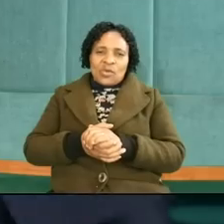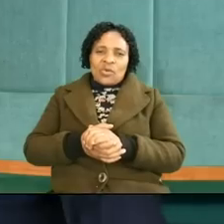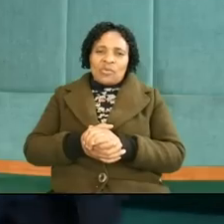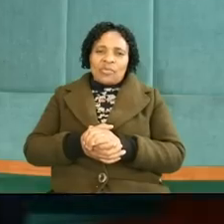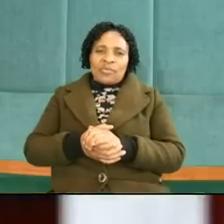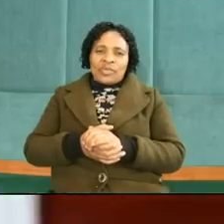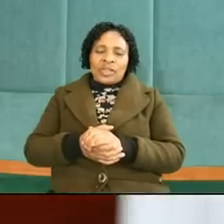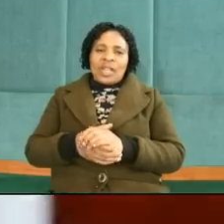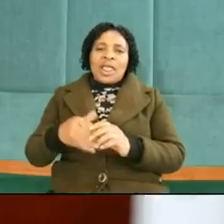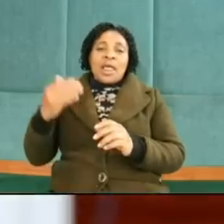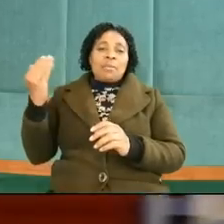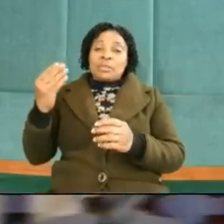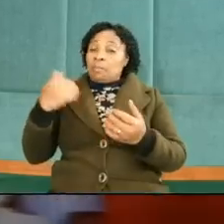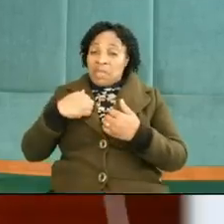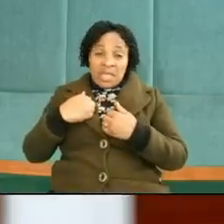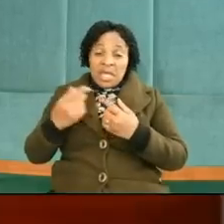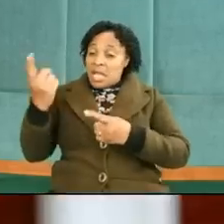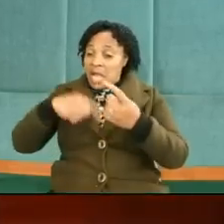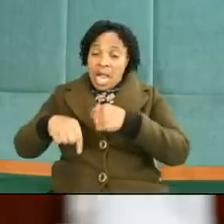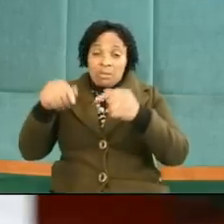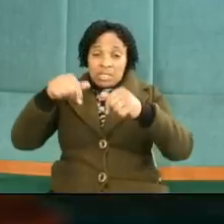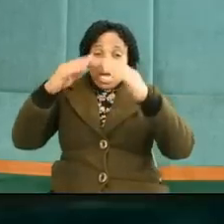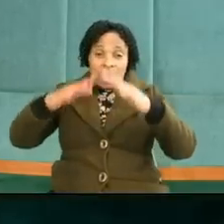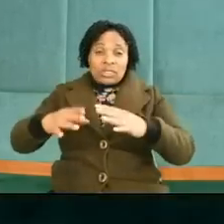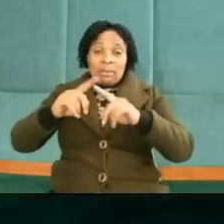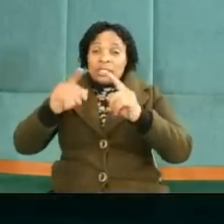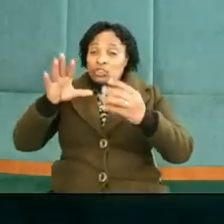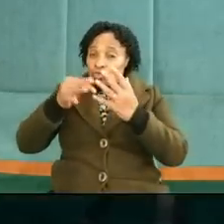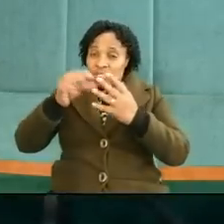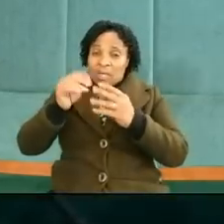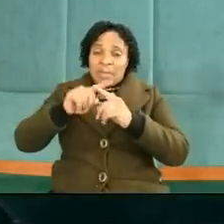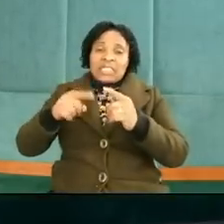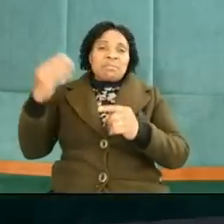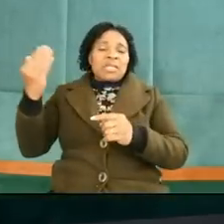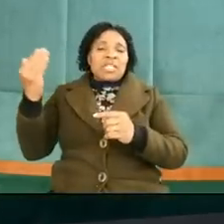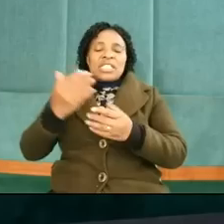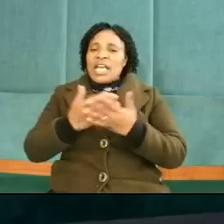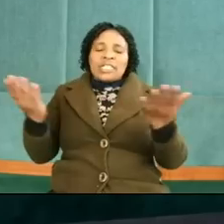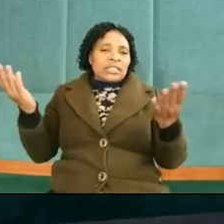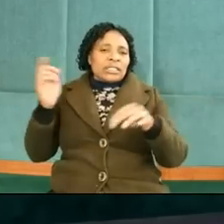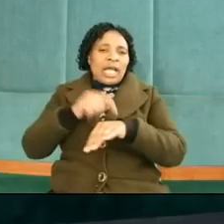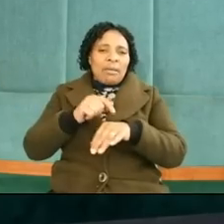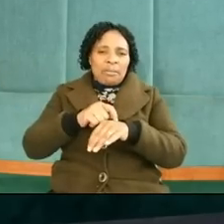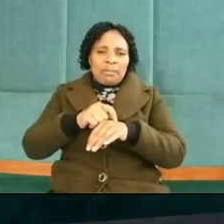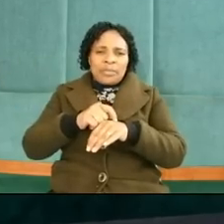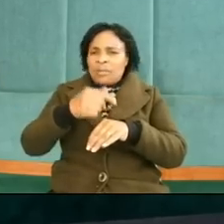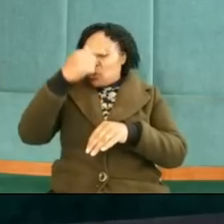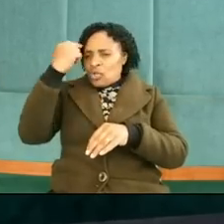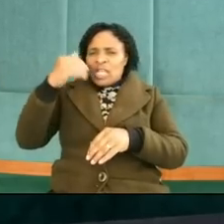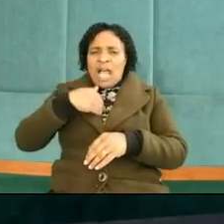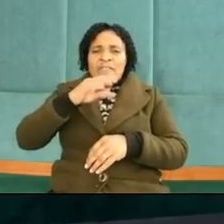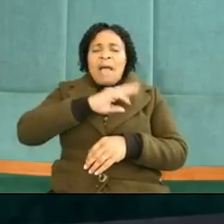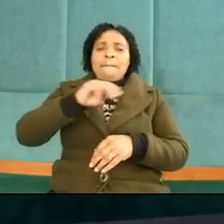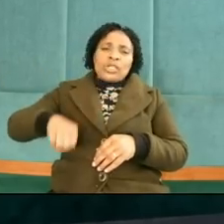As a witness. That's when I preach. I don't care whether you come to the altar or not, you know. That's your choice. I'm going to preach anyhow. Because I have a mission